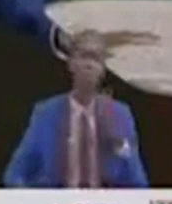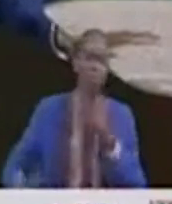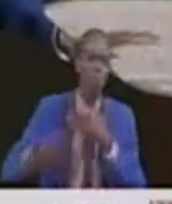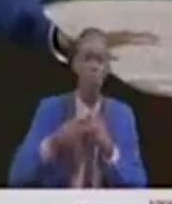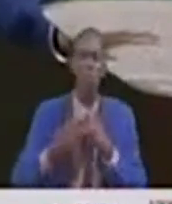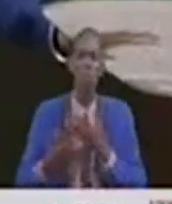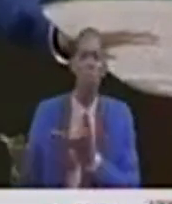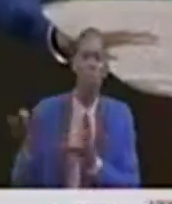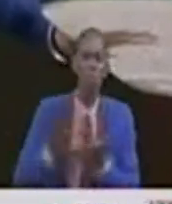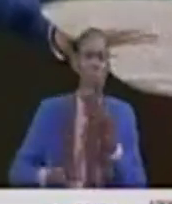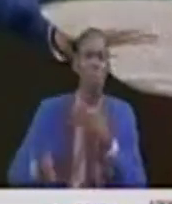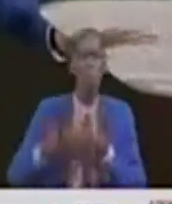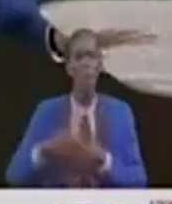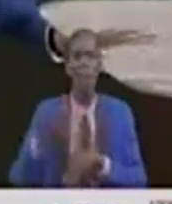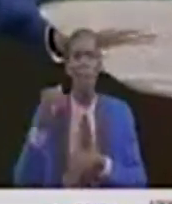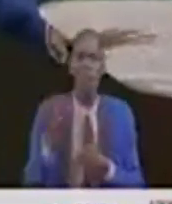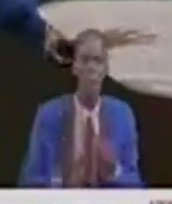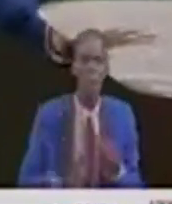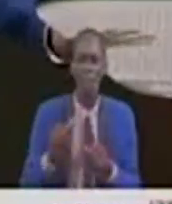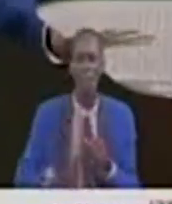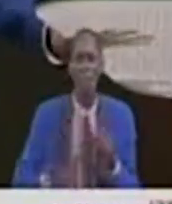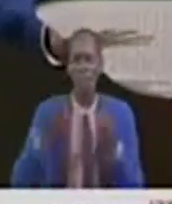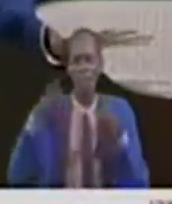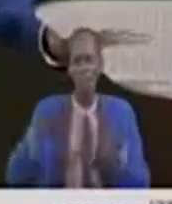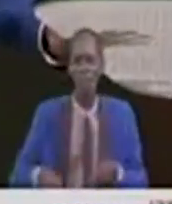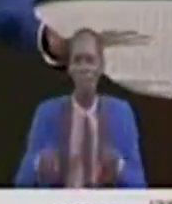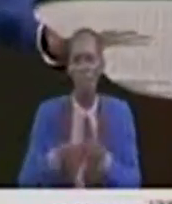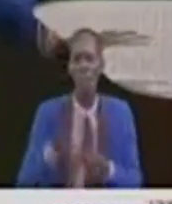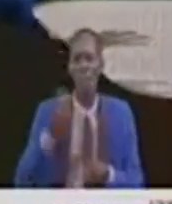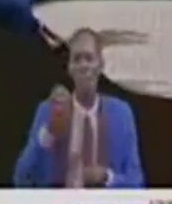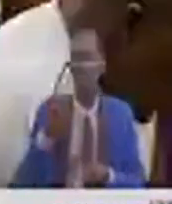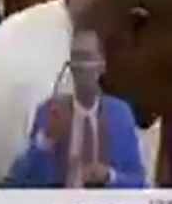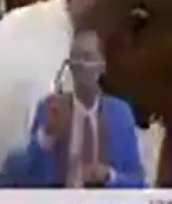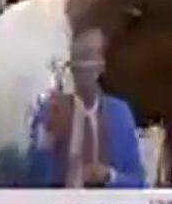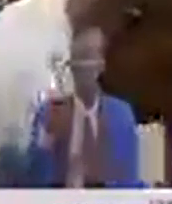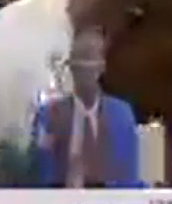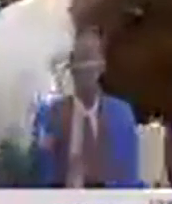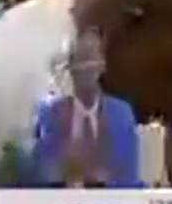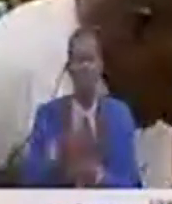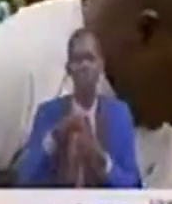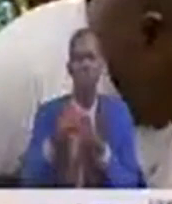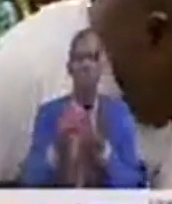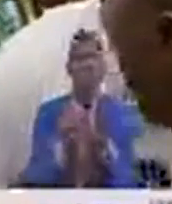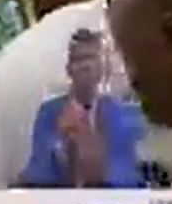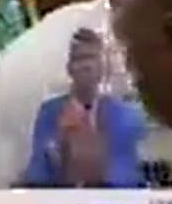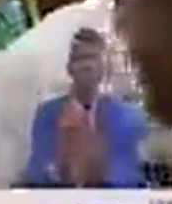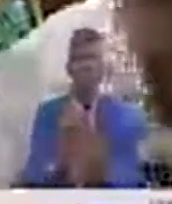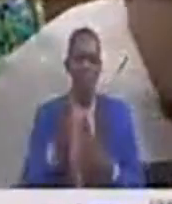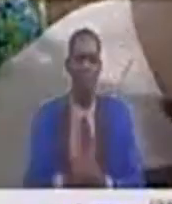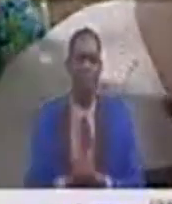recover every Esau today in Jesus' name.